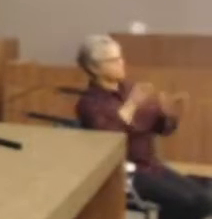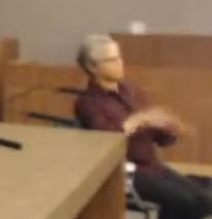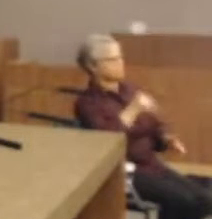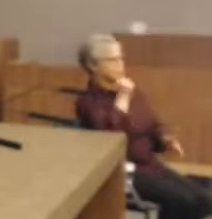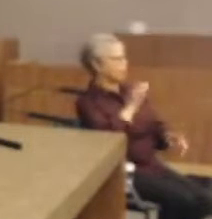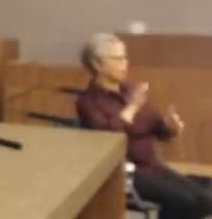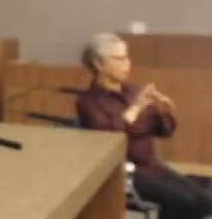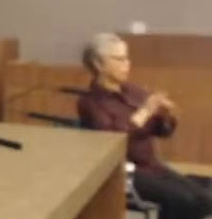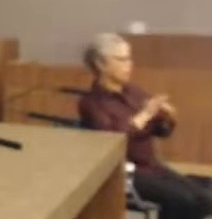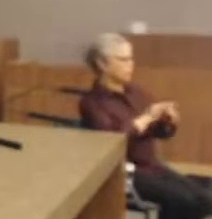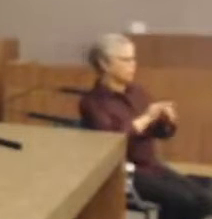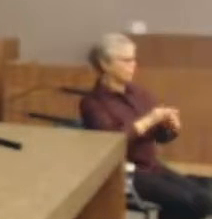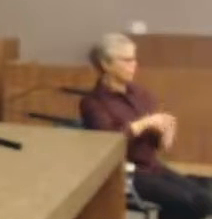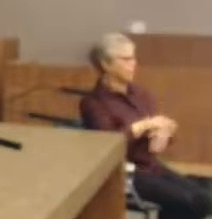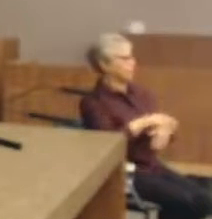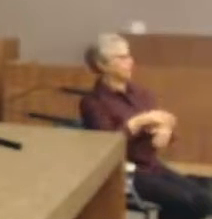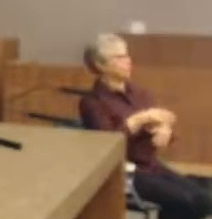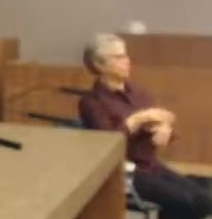Right.